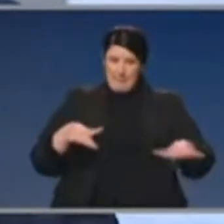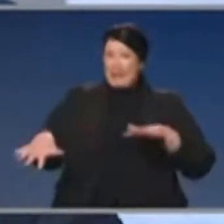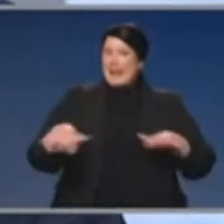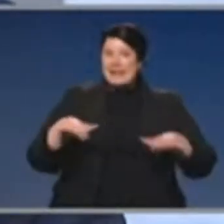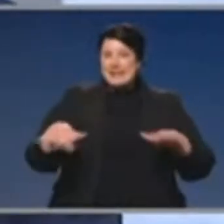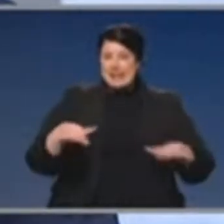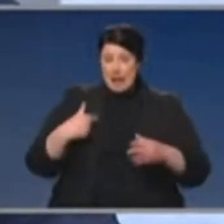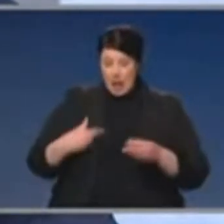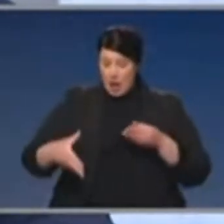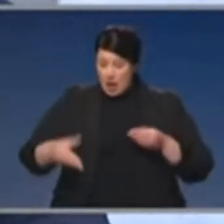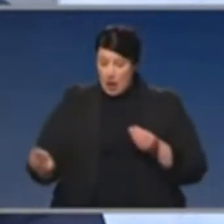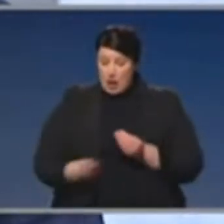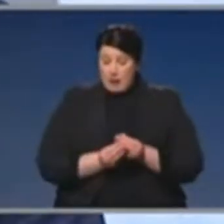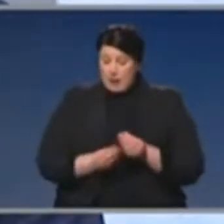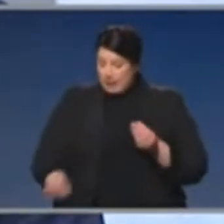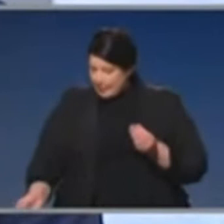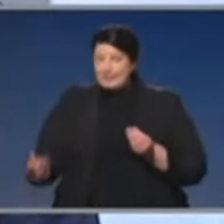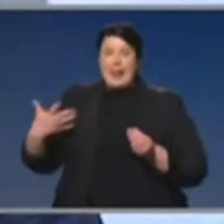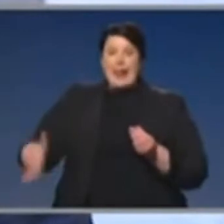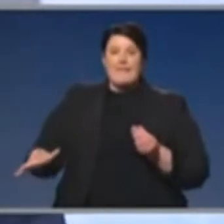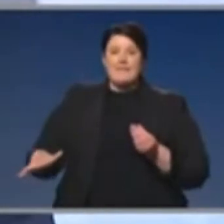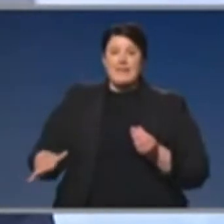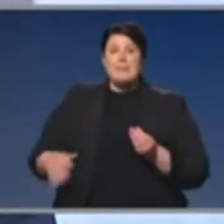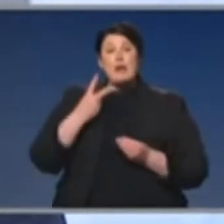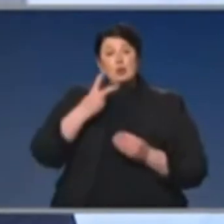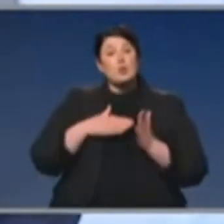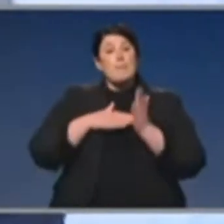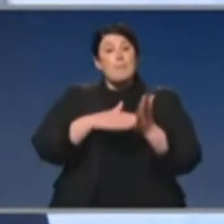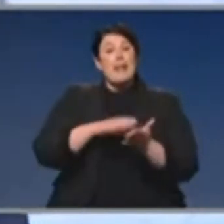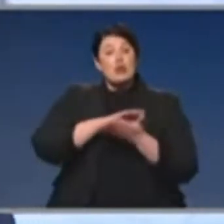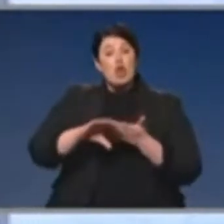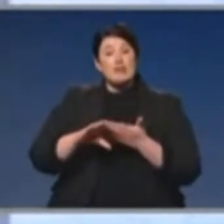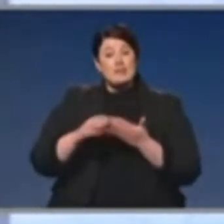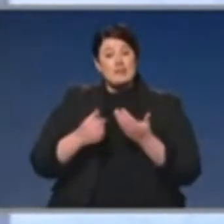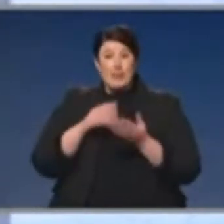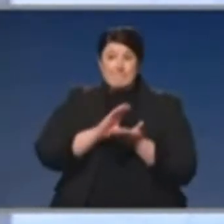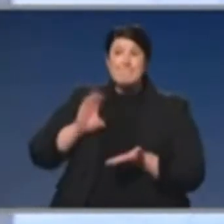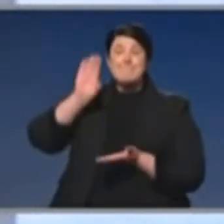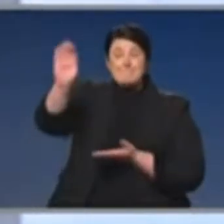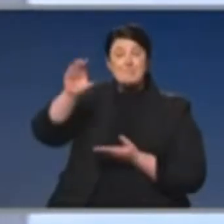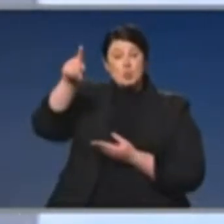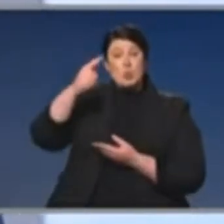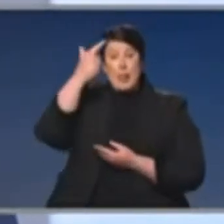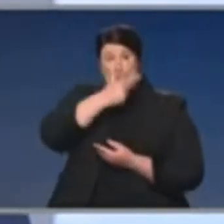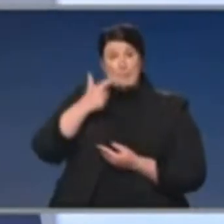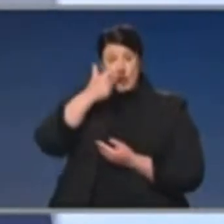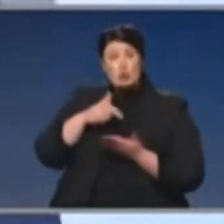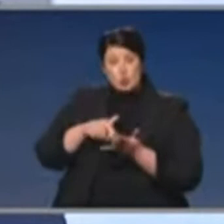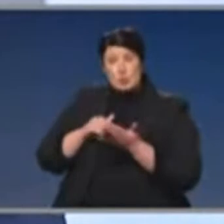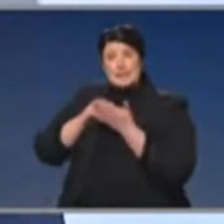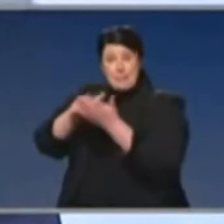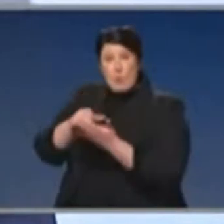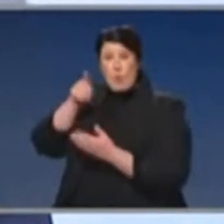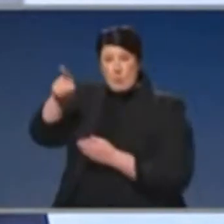had that packed there with me, and I can say, though, there's $2 million support that we're putting in to support the relief effort. That is an initial support that we're providing